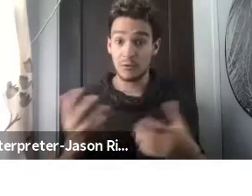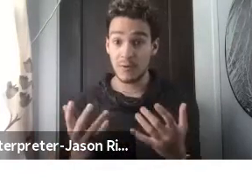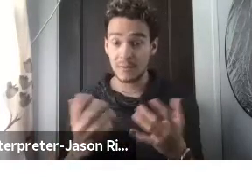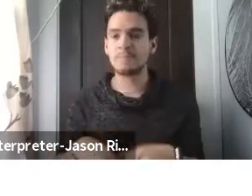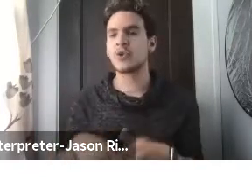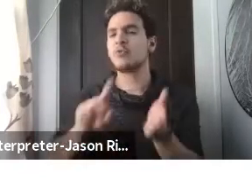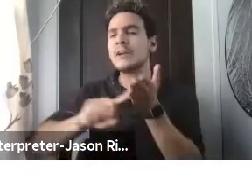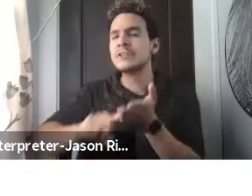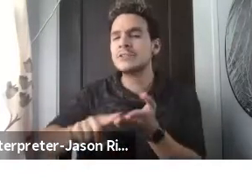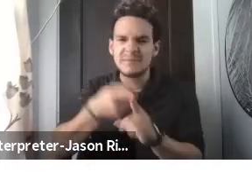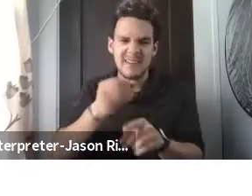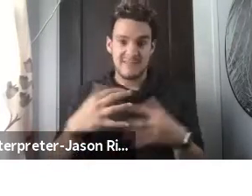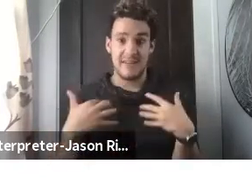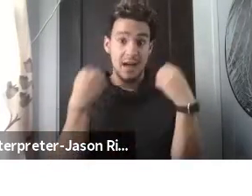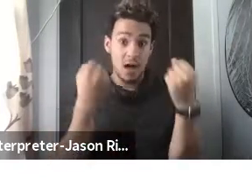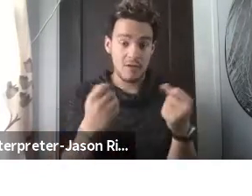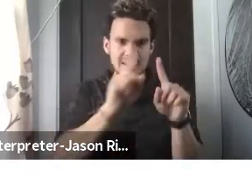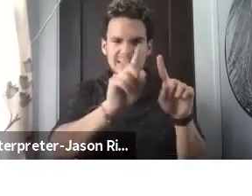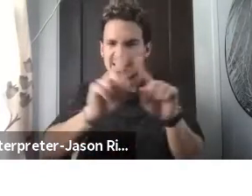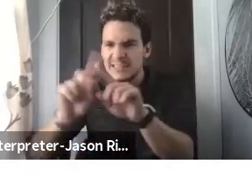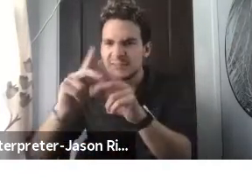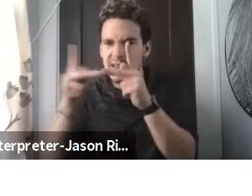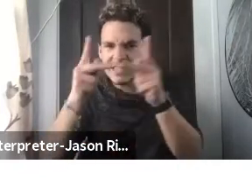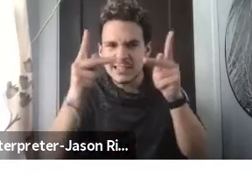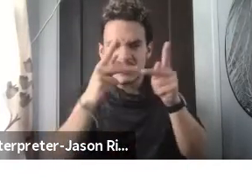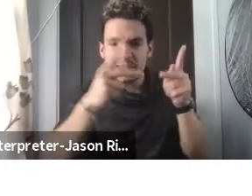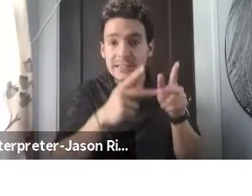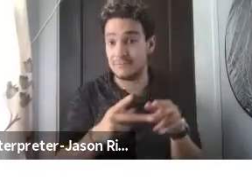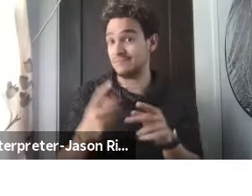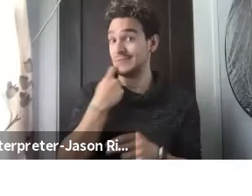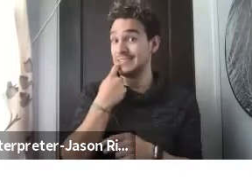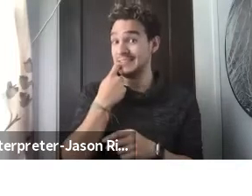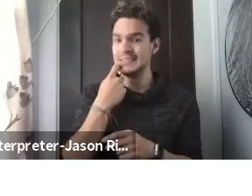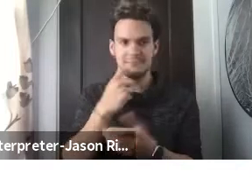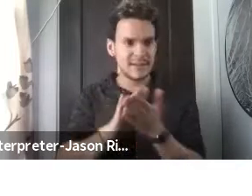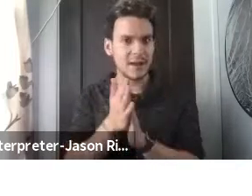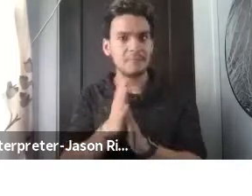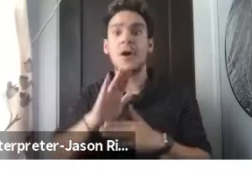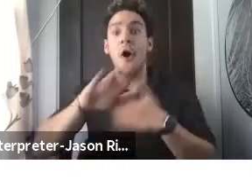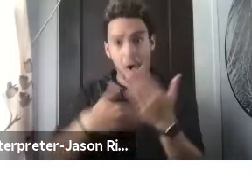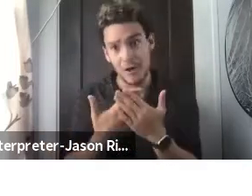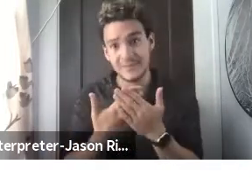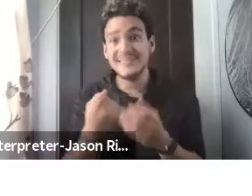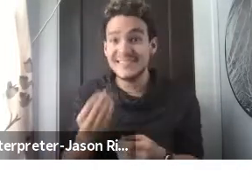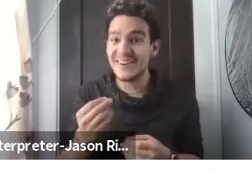researching the impact of health in all those different spaces, which as of late has become all spaces. So